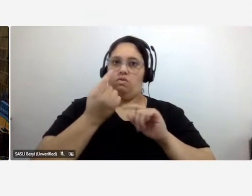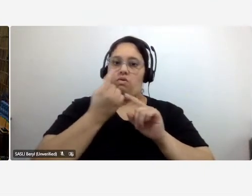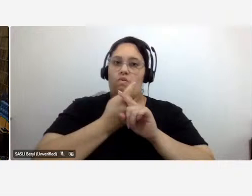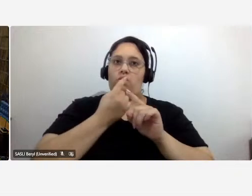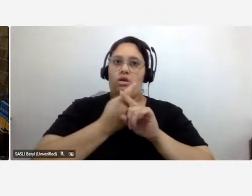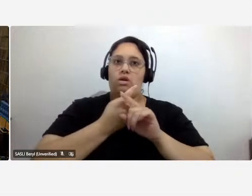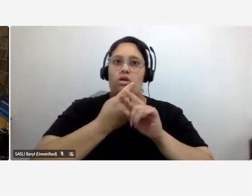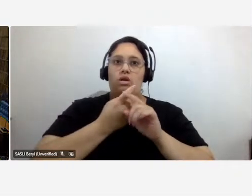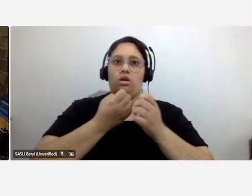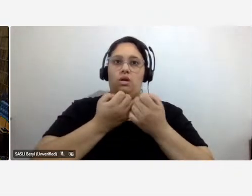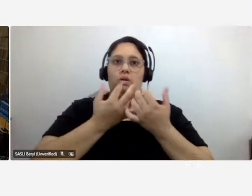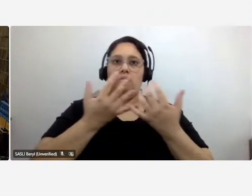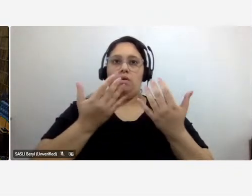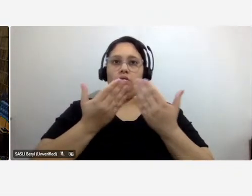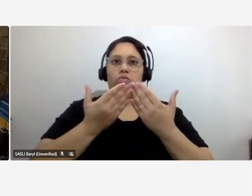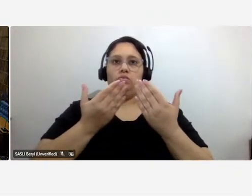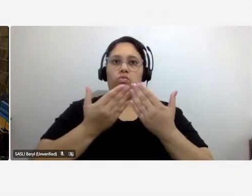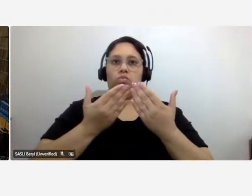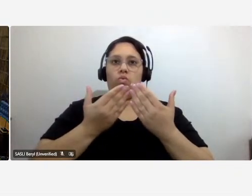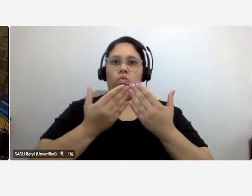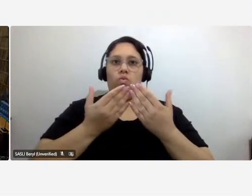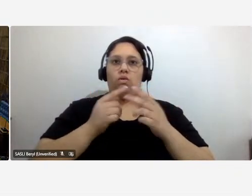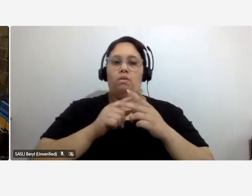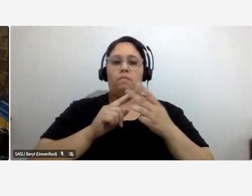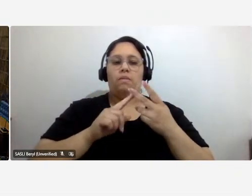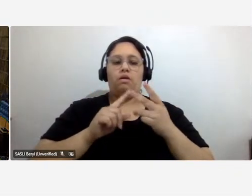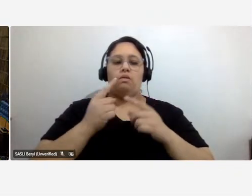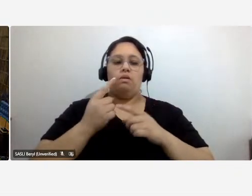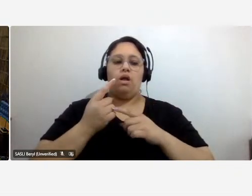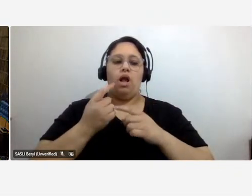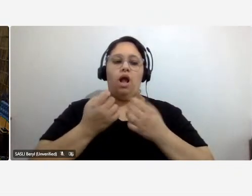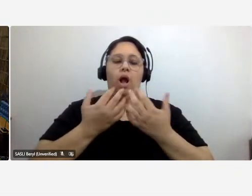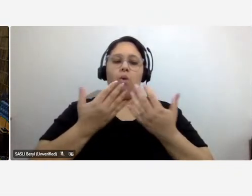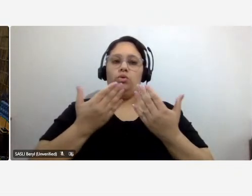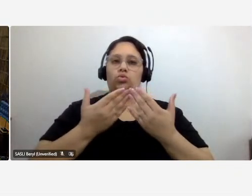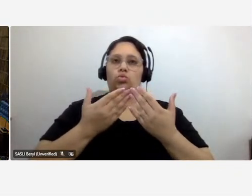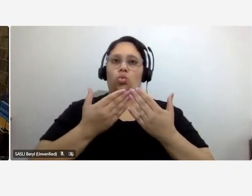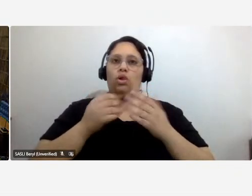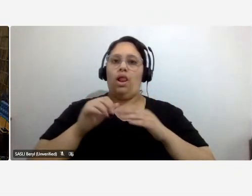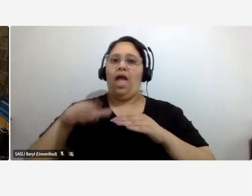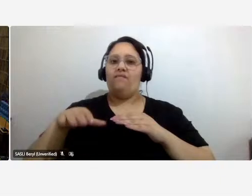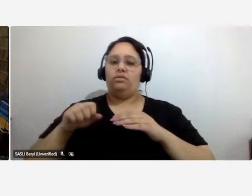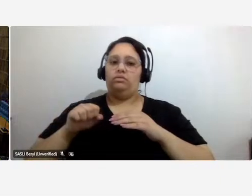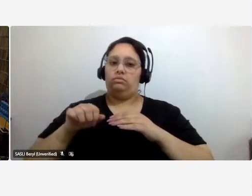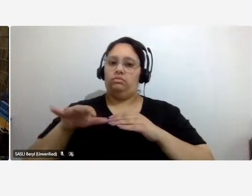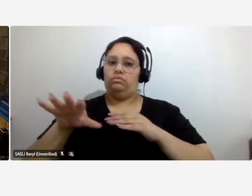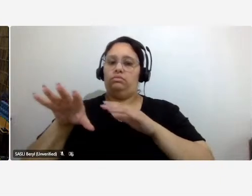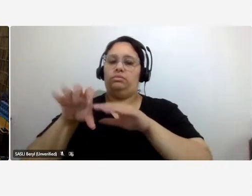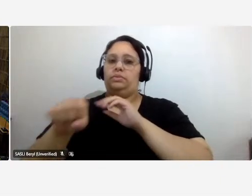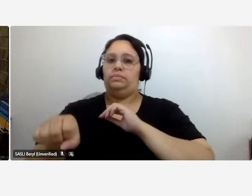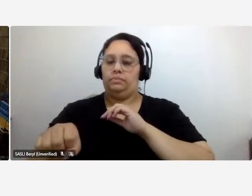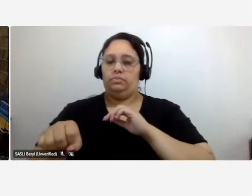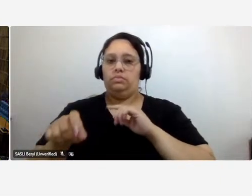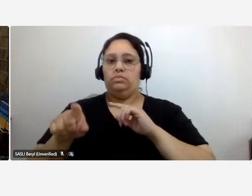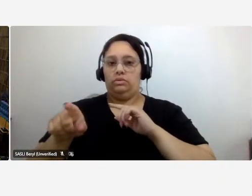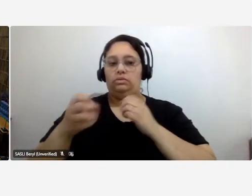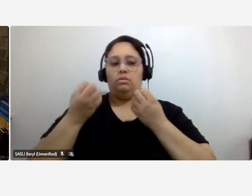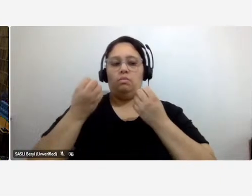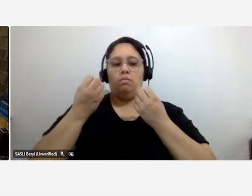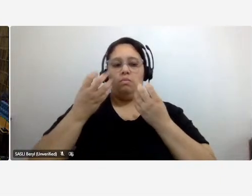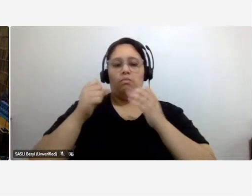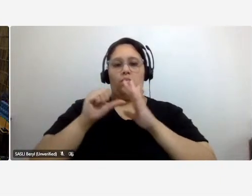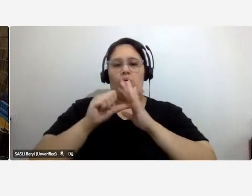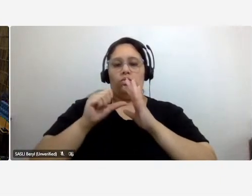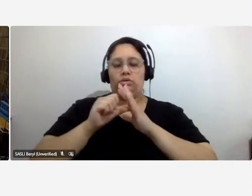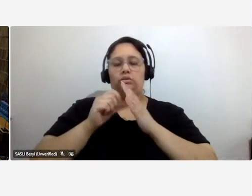of schools, for example, you need to know the number of schools that are not being reached, because I think that's important information. The same